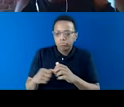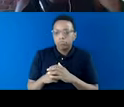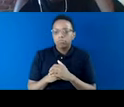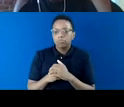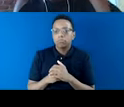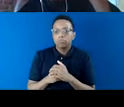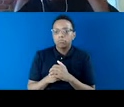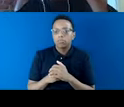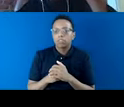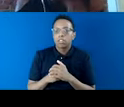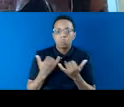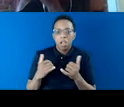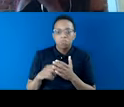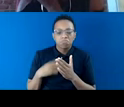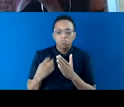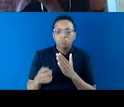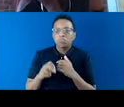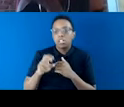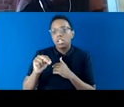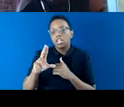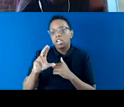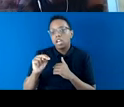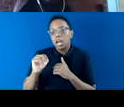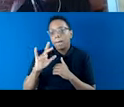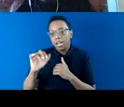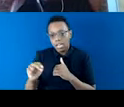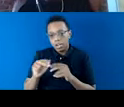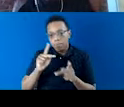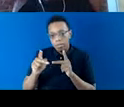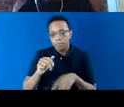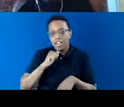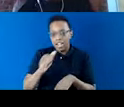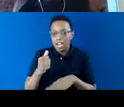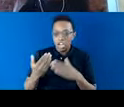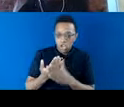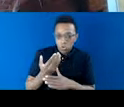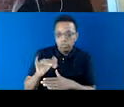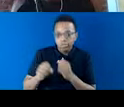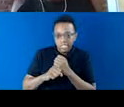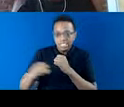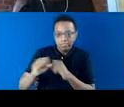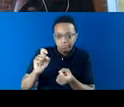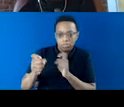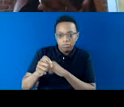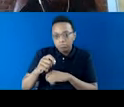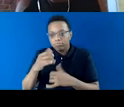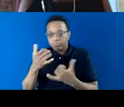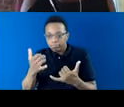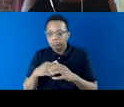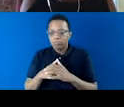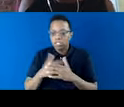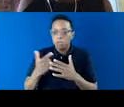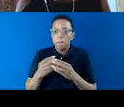Now I'm going to go into a quick non-binary people are not new. This is the extended remix edition. So this is going to go a little bit